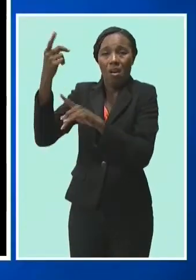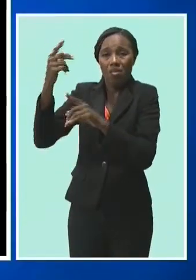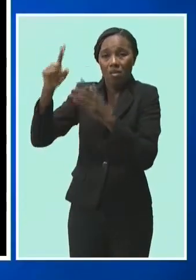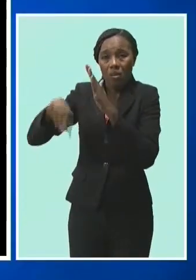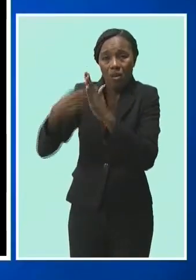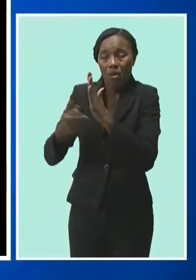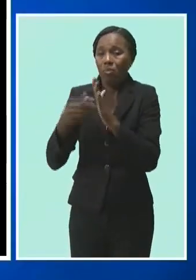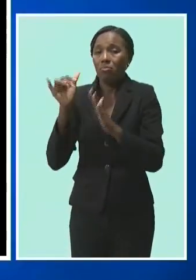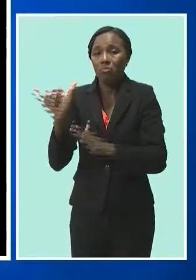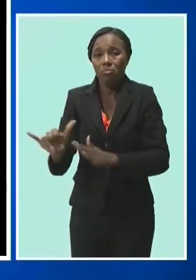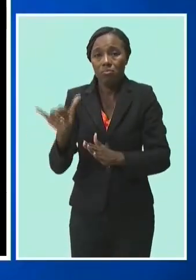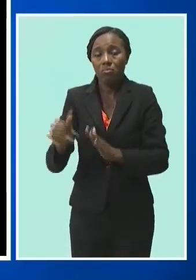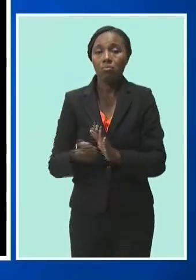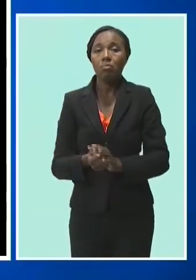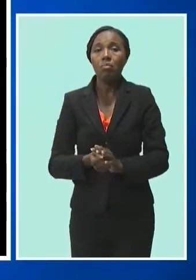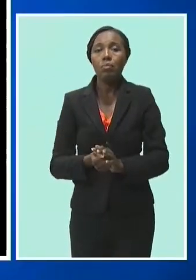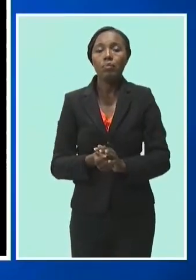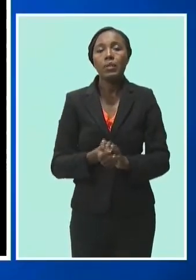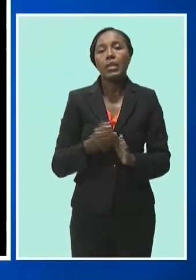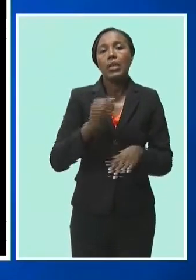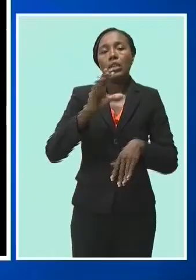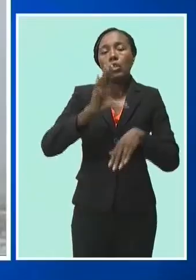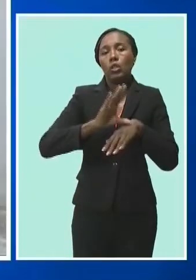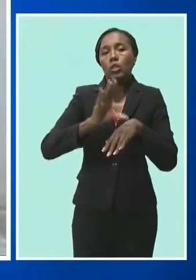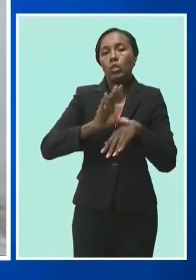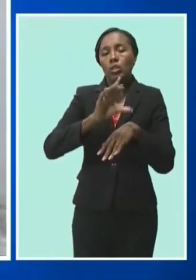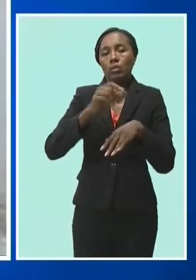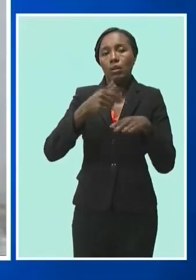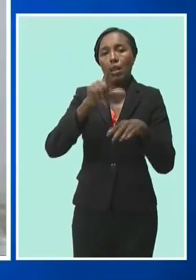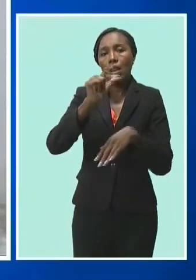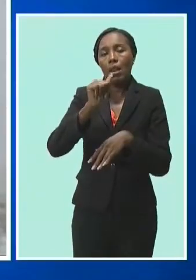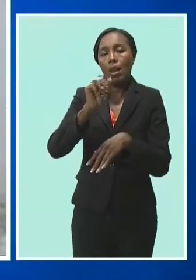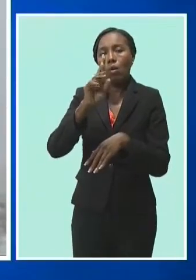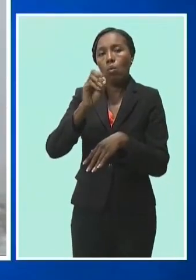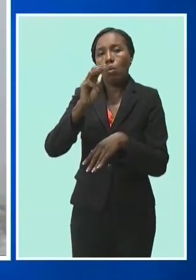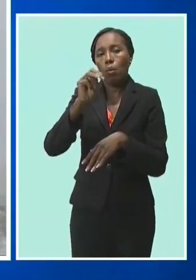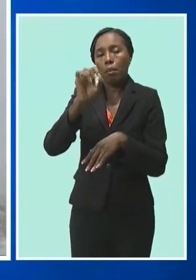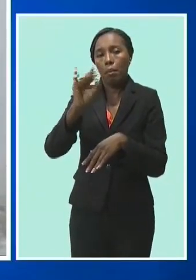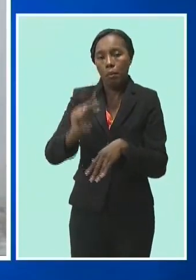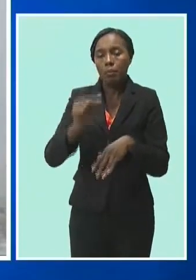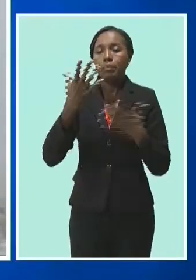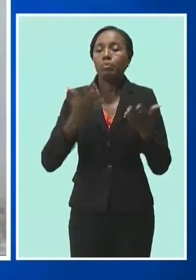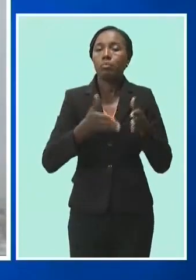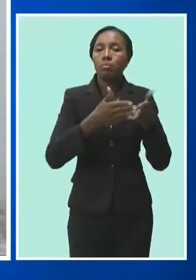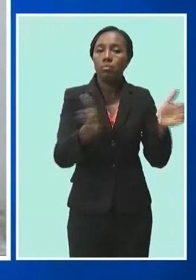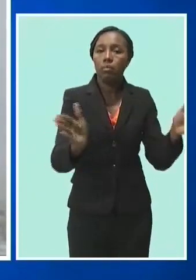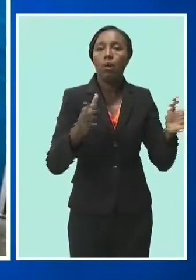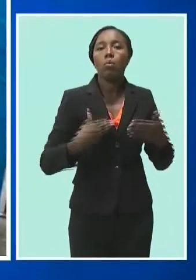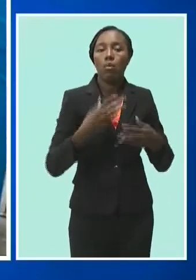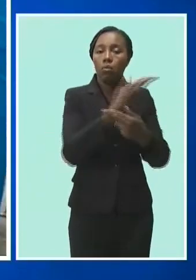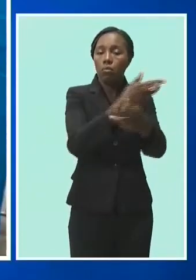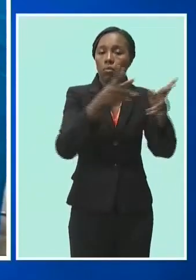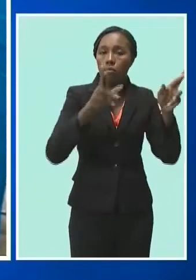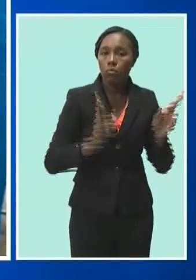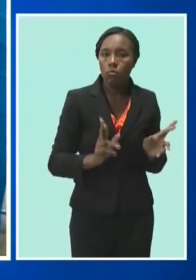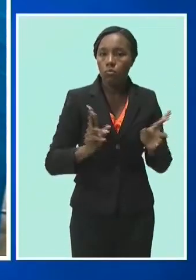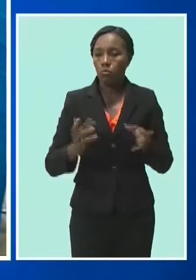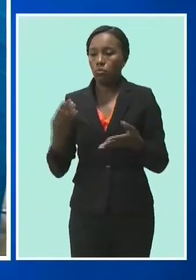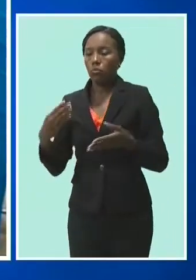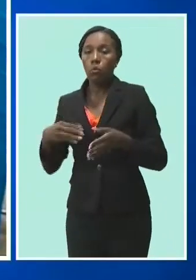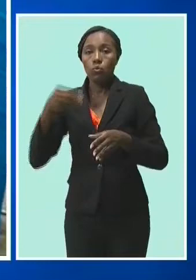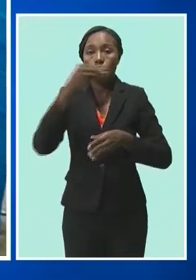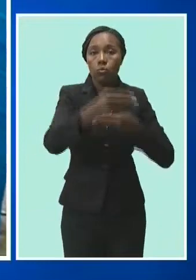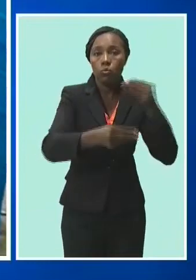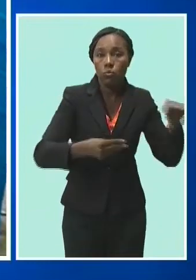The St. Benedict's Roman Catholic Church in La Romaine provides room and donations, allowing these children a space from 9 a.m. to